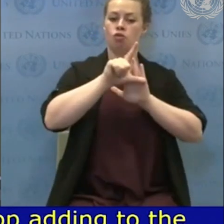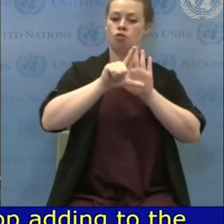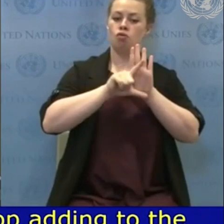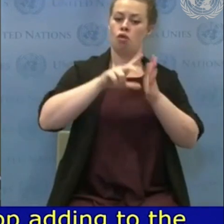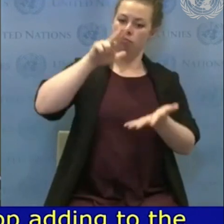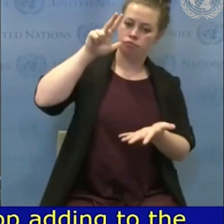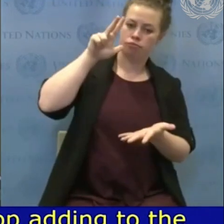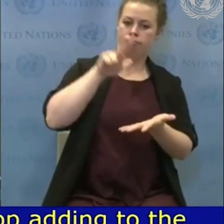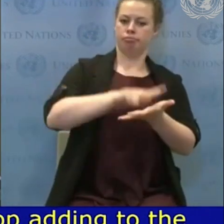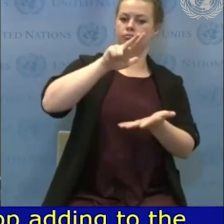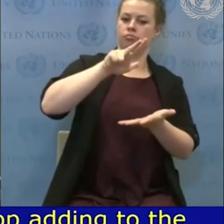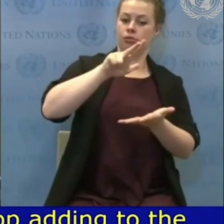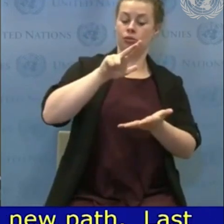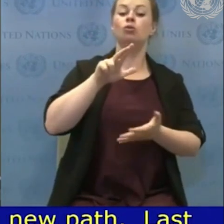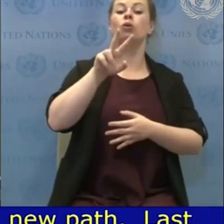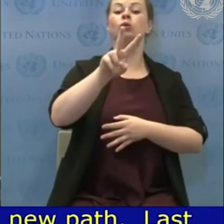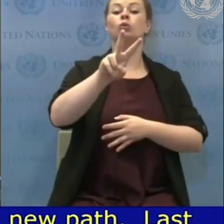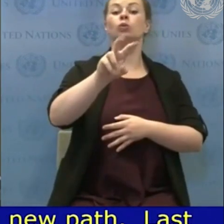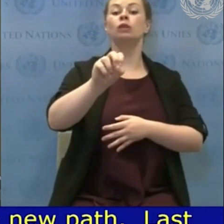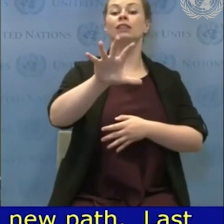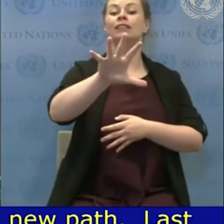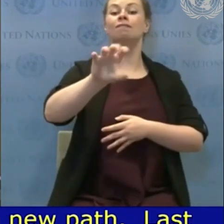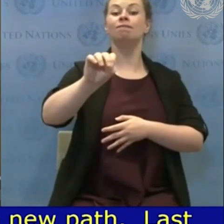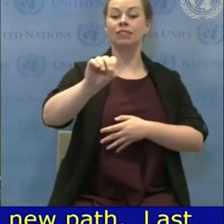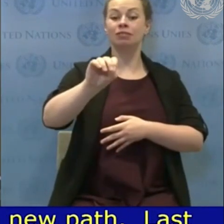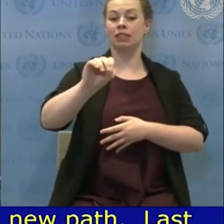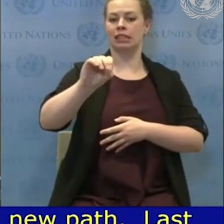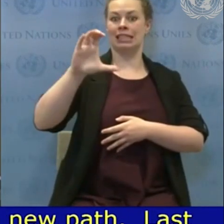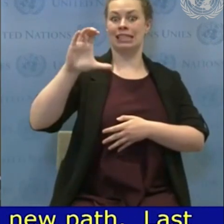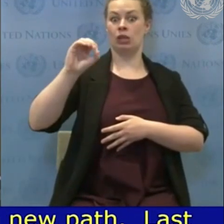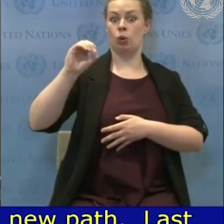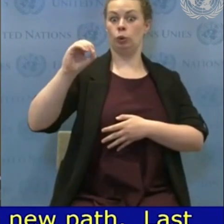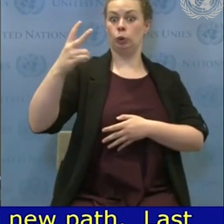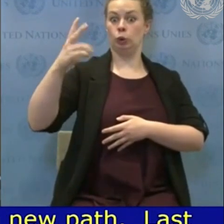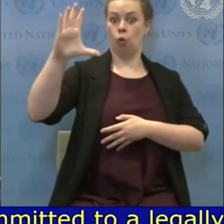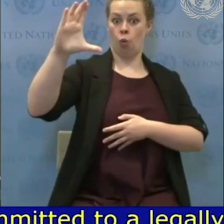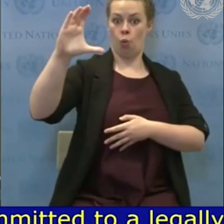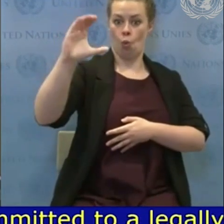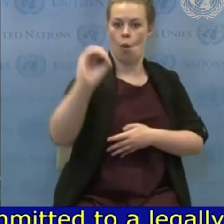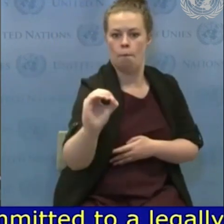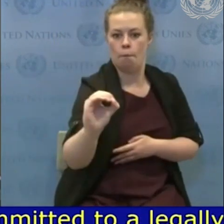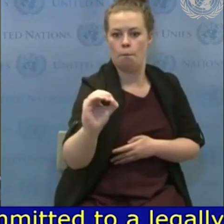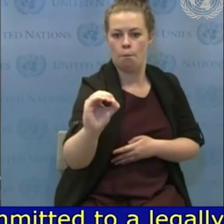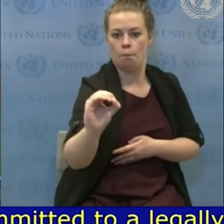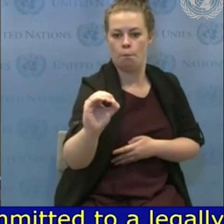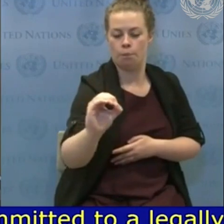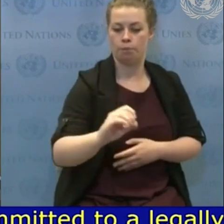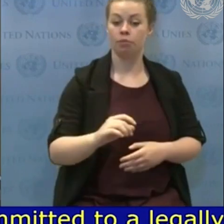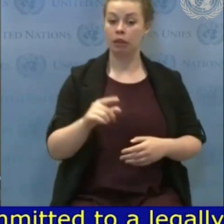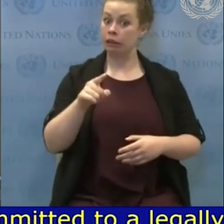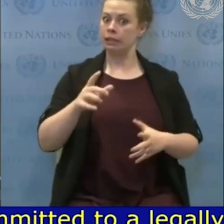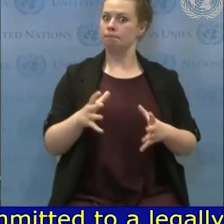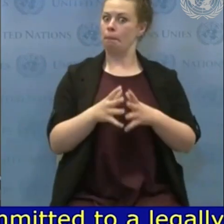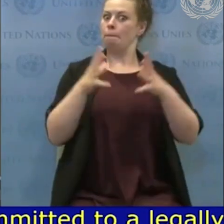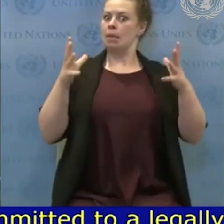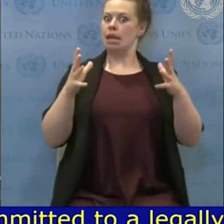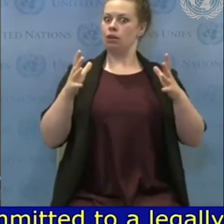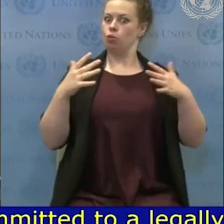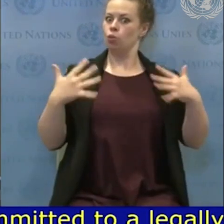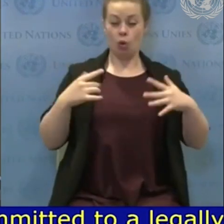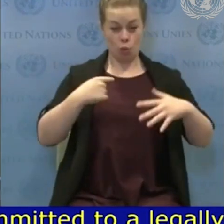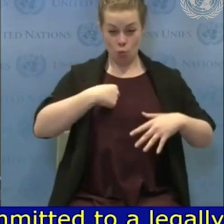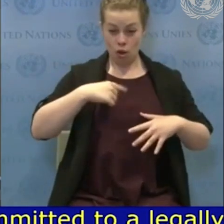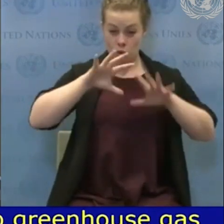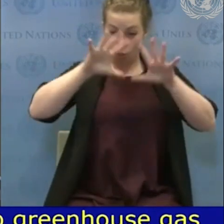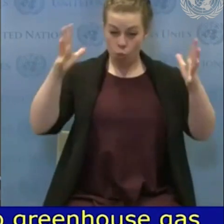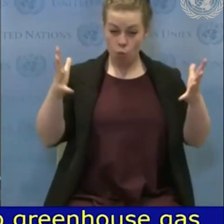greenhouse gas emissions by 2050. This is a really great step forward, and as the first major economy to do so, I welcome the growing number